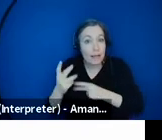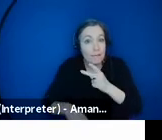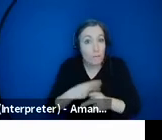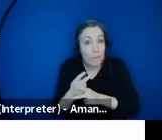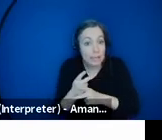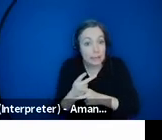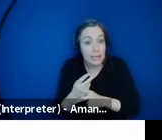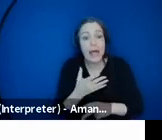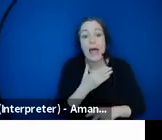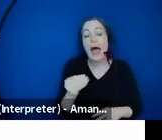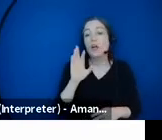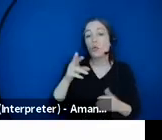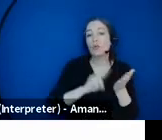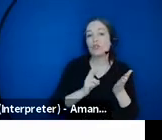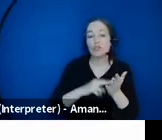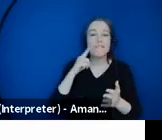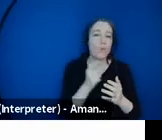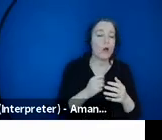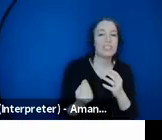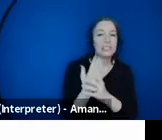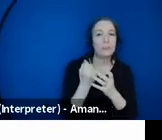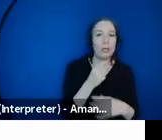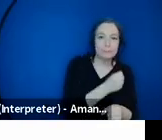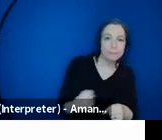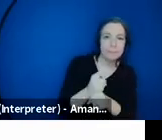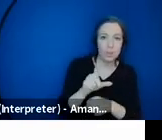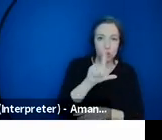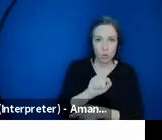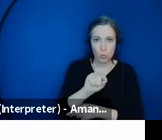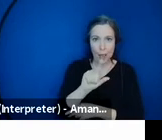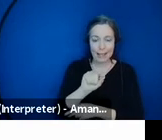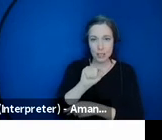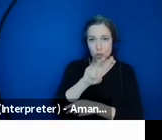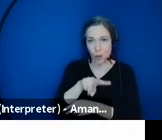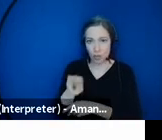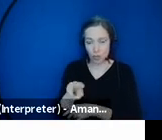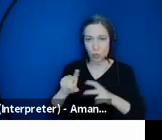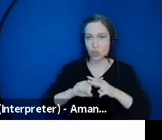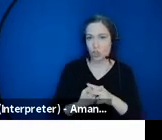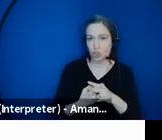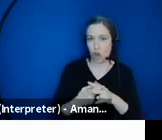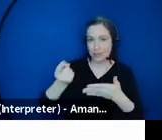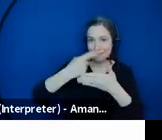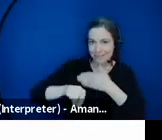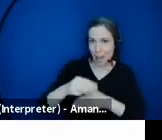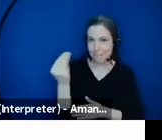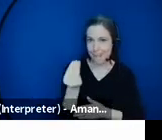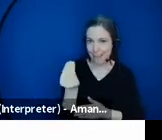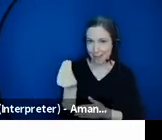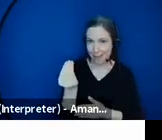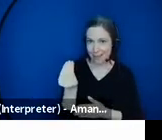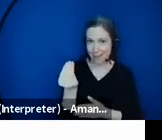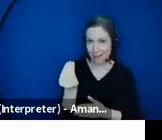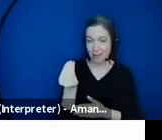spring 2022 when classes start in January will open on Monday, November 1. So this coming Monday you're going to be able